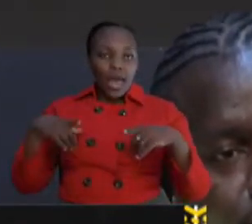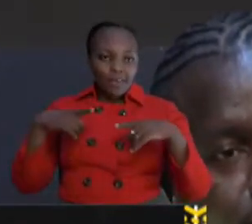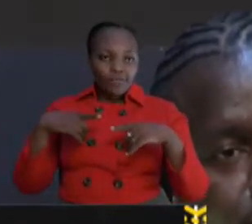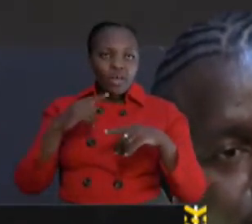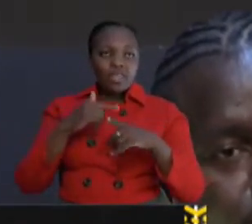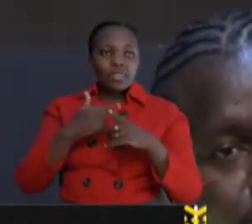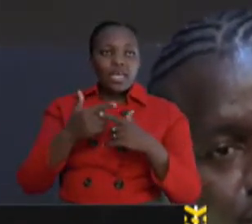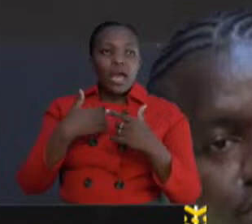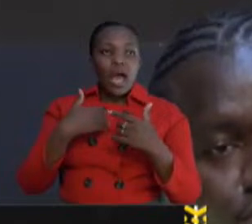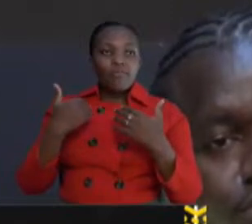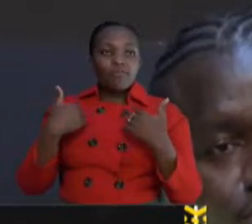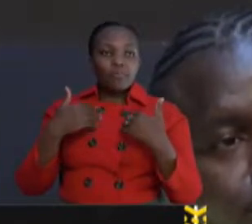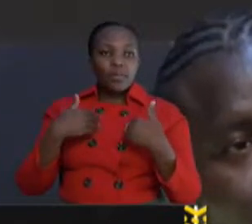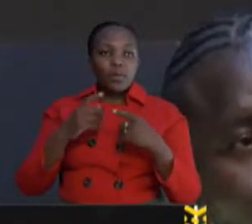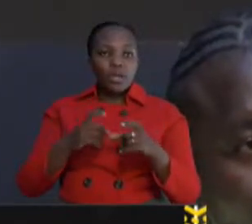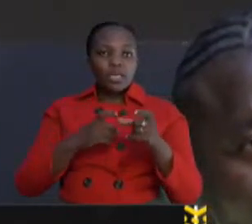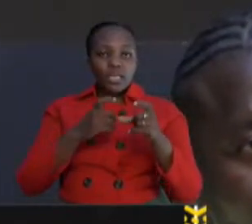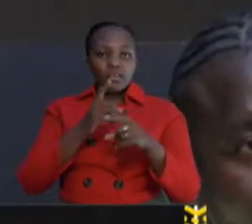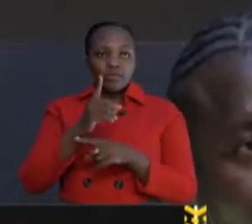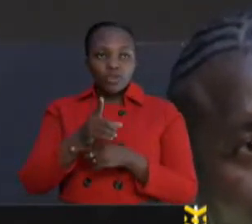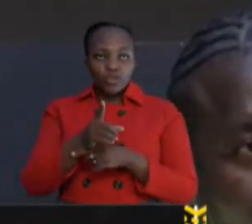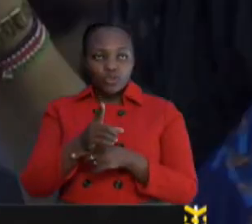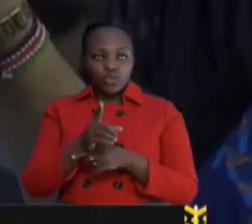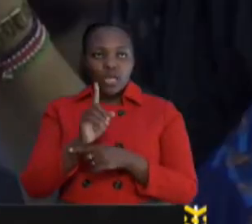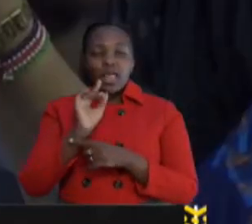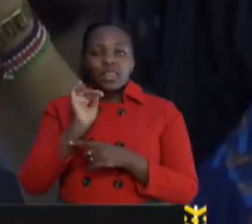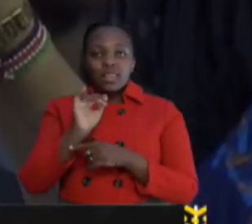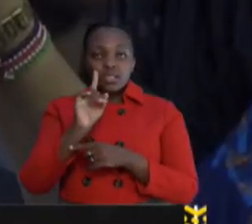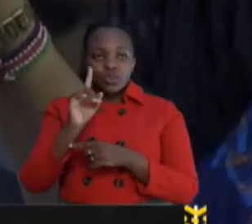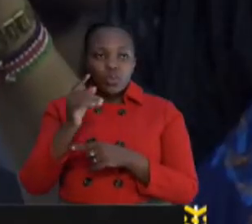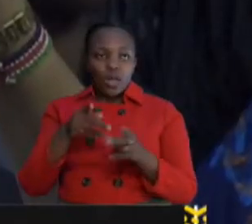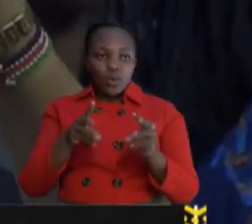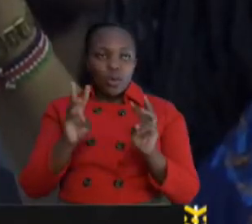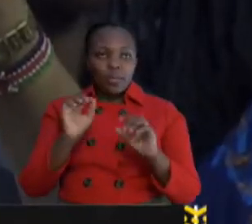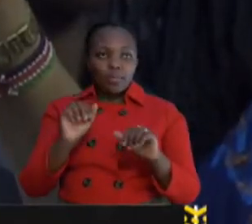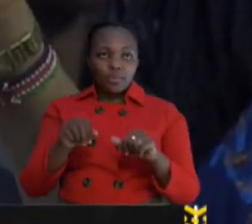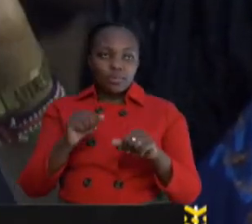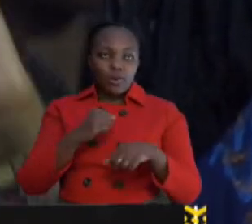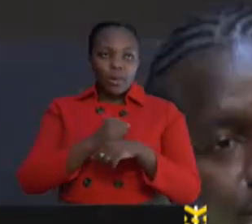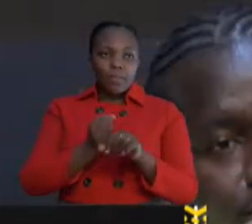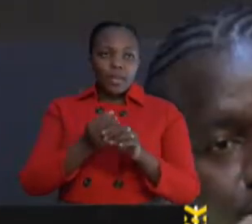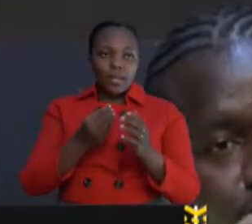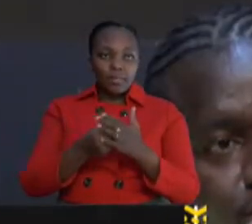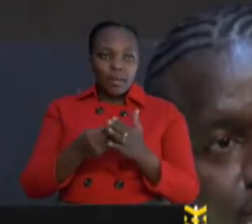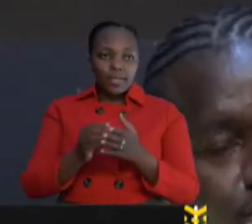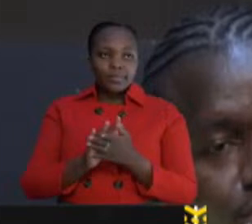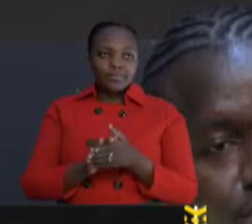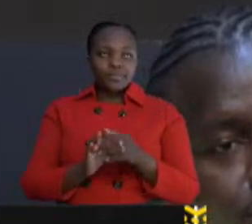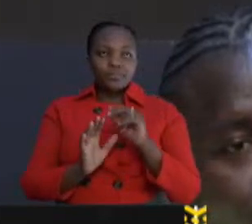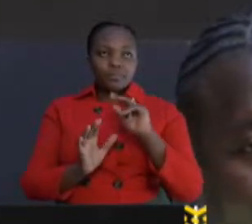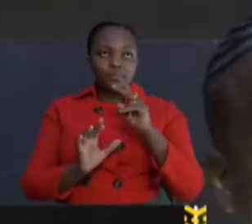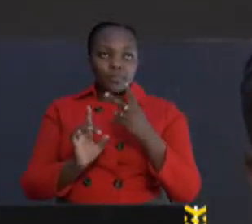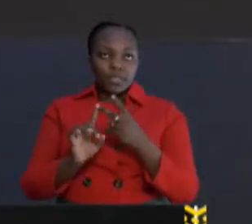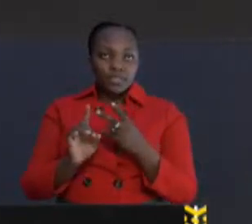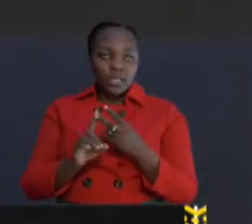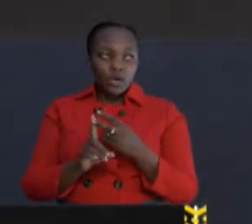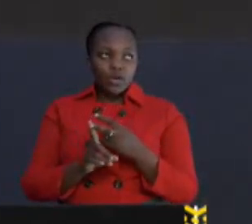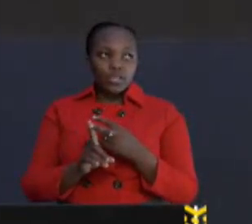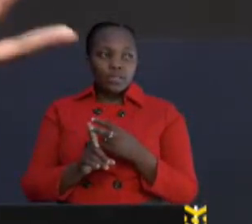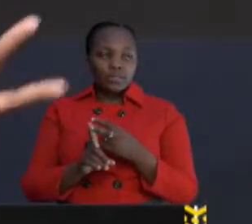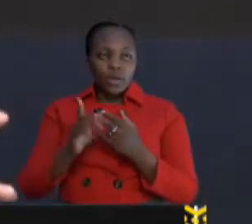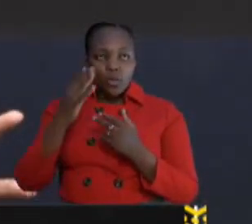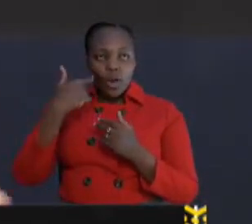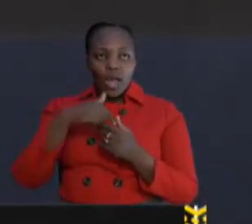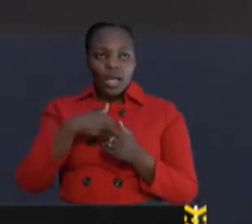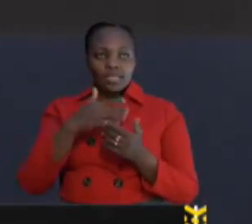have people gift you. So that is one of the ways that you can make money. The second way, and why we are